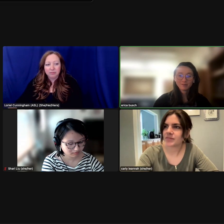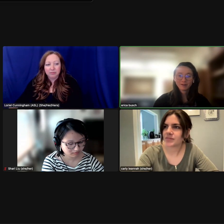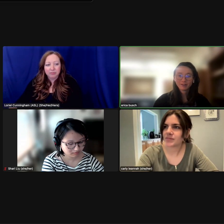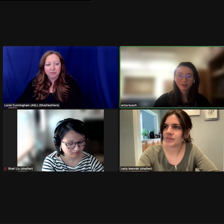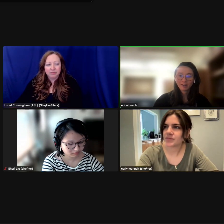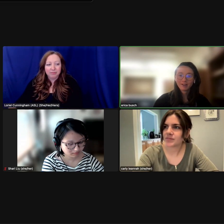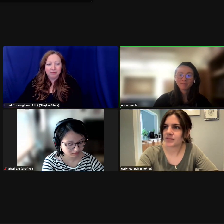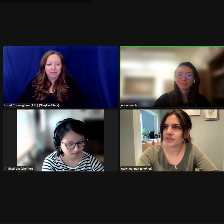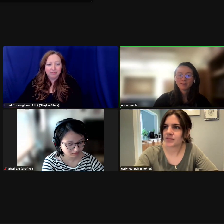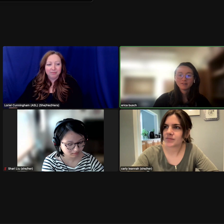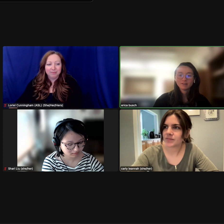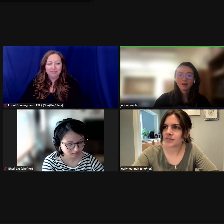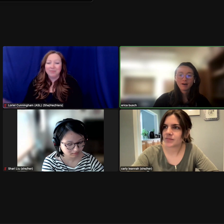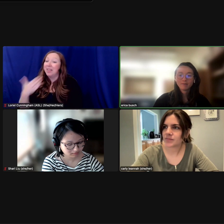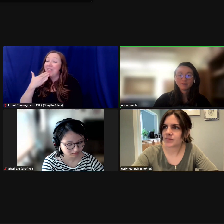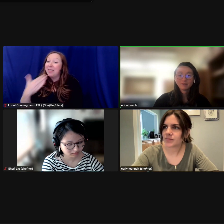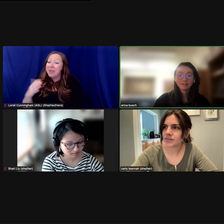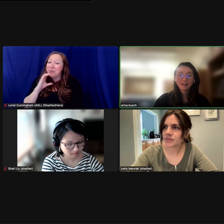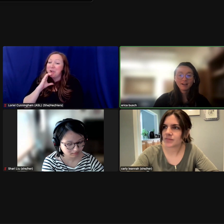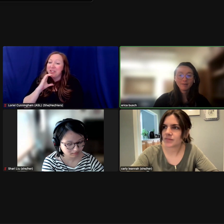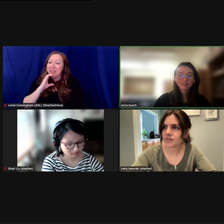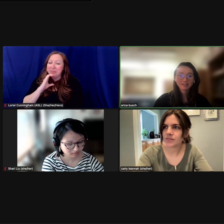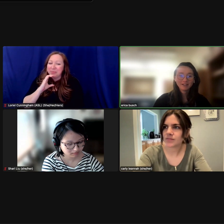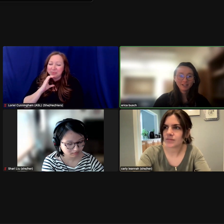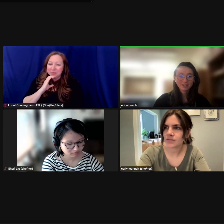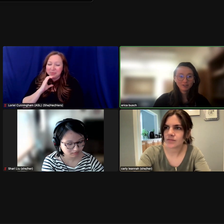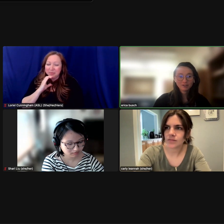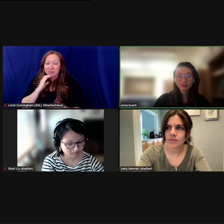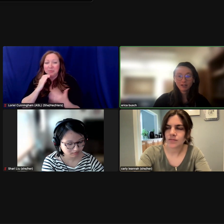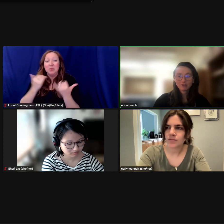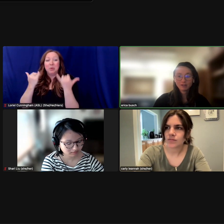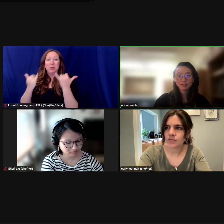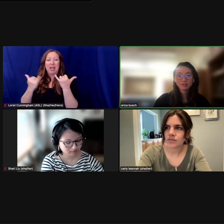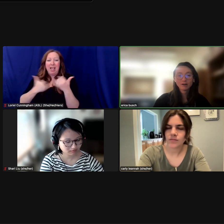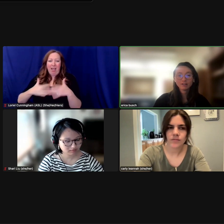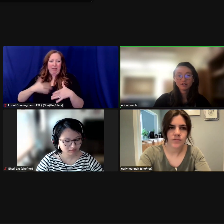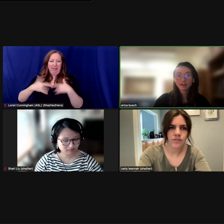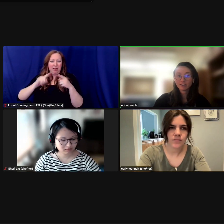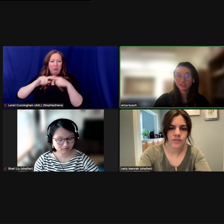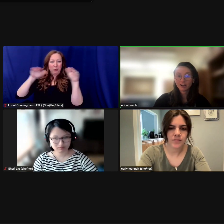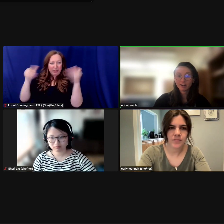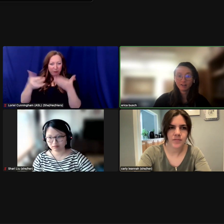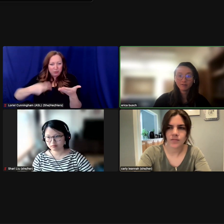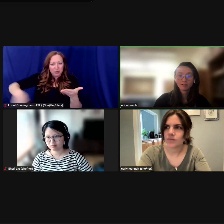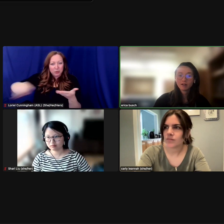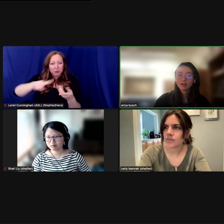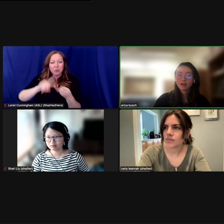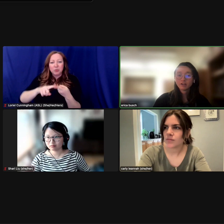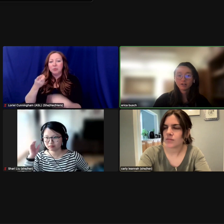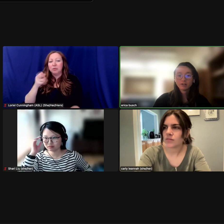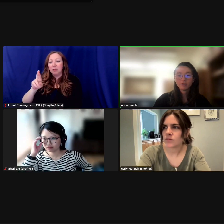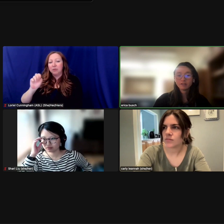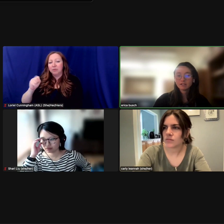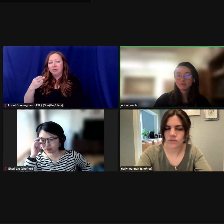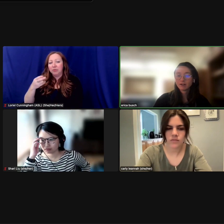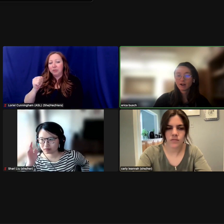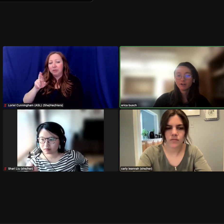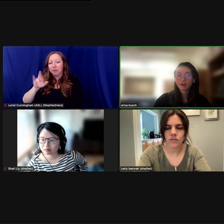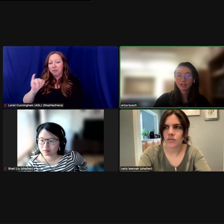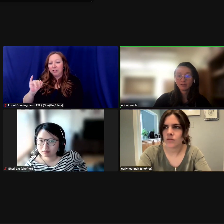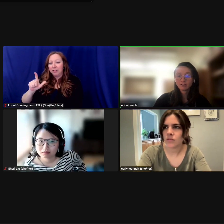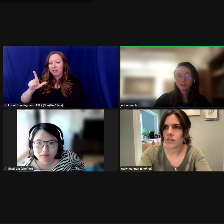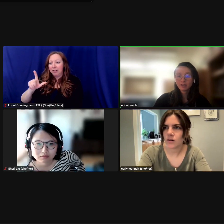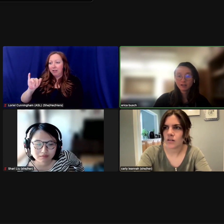Thank you so much, Carly. So today I'm excited to introduce you all to Dr. Shari Liu. Dr. Liu received